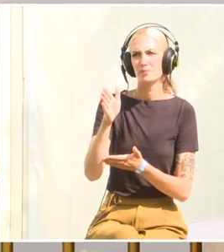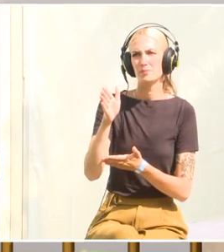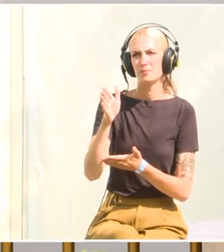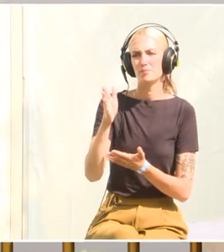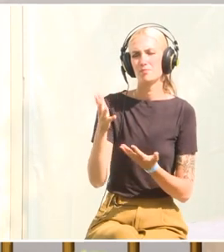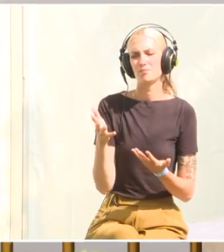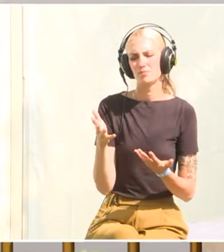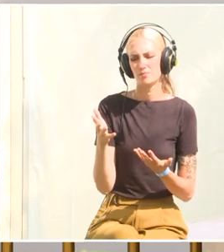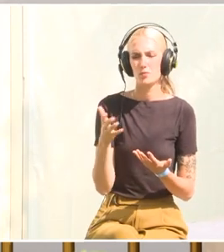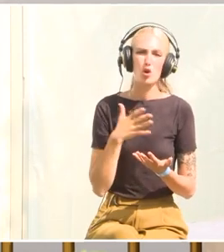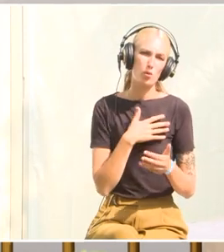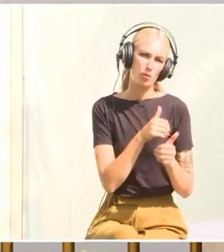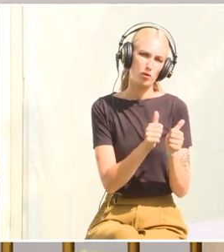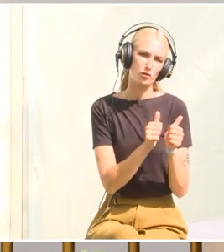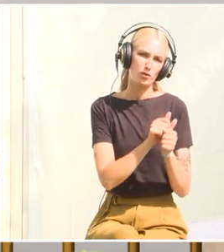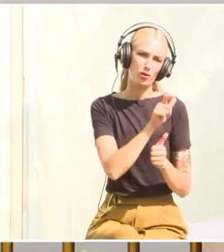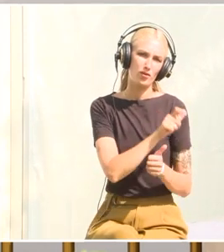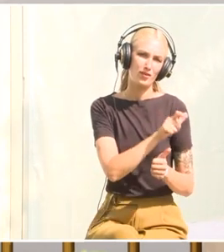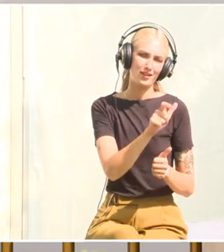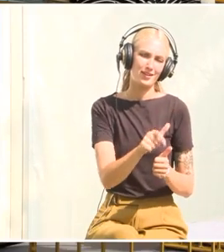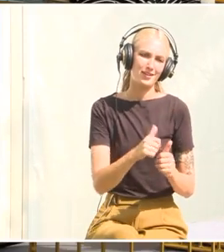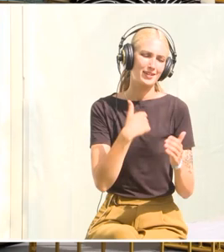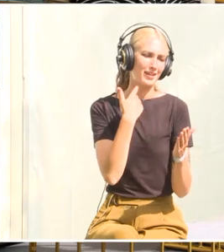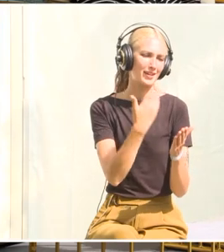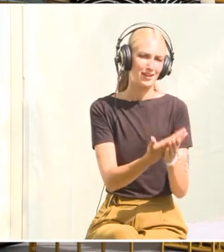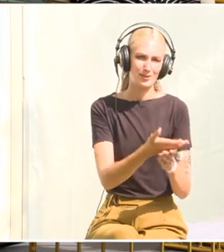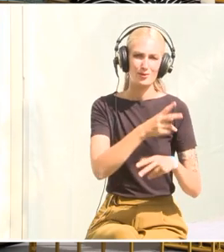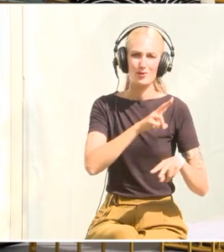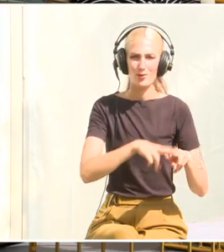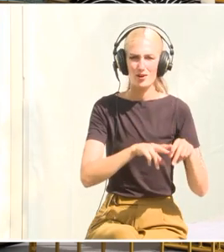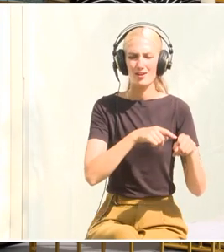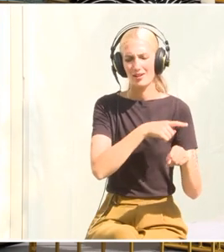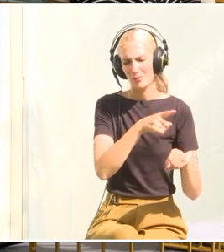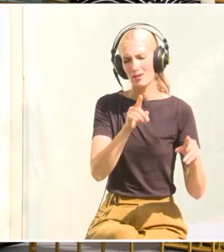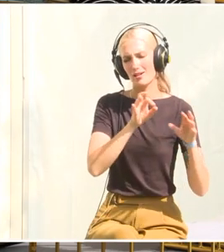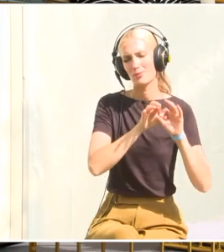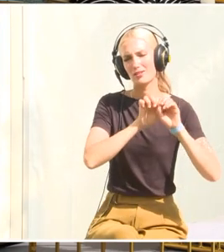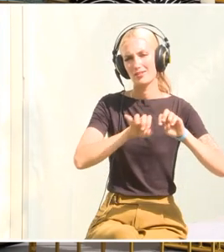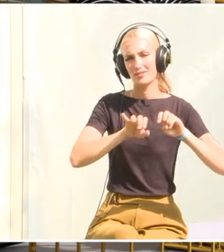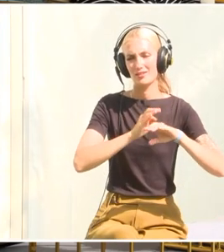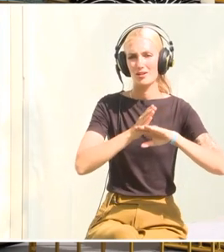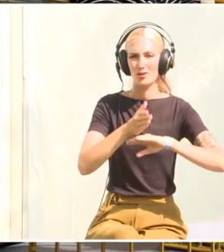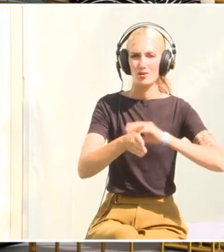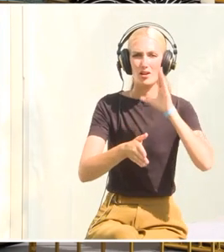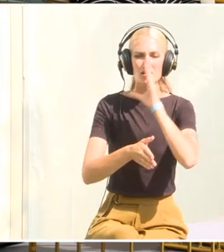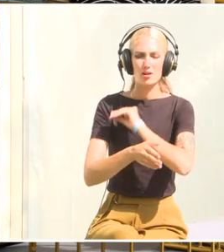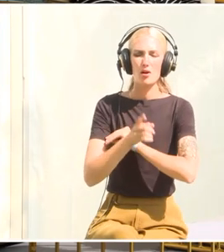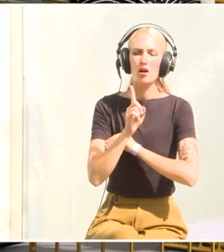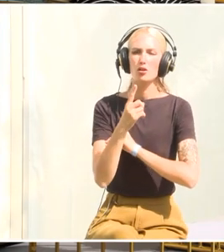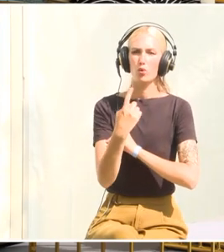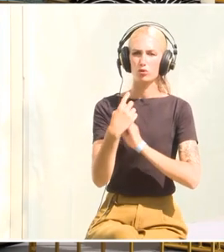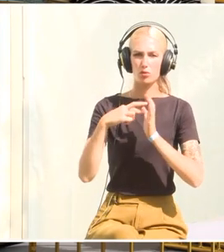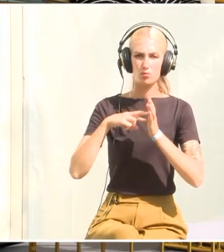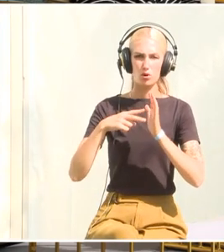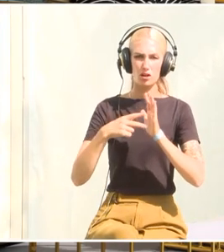there are my good colleagues also here. They can also a little bit more tell about. But one project, for example, what we